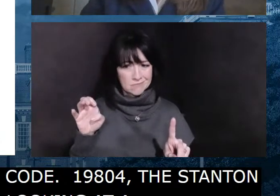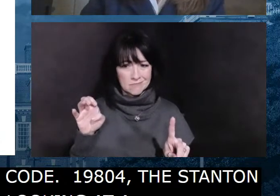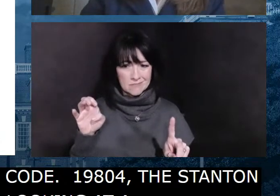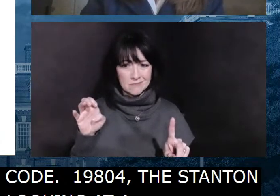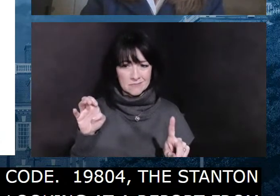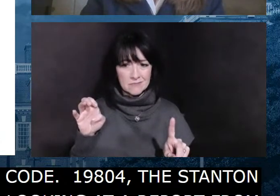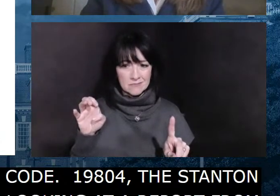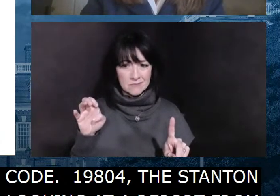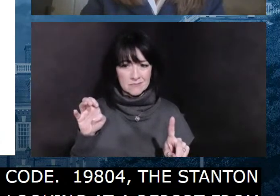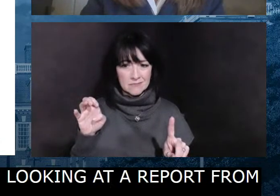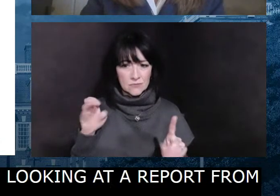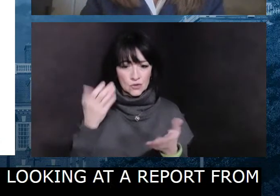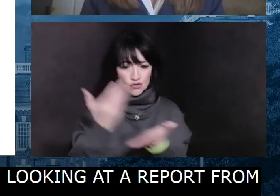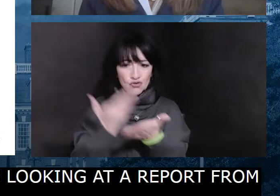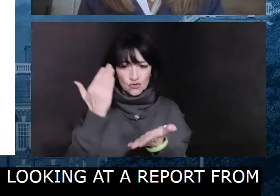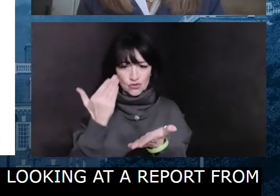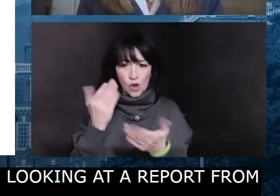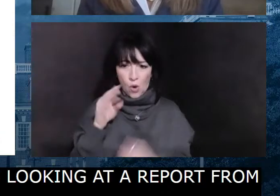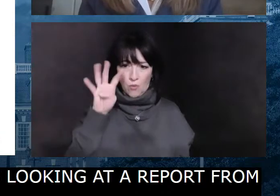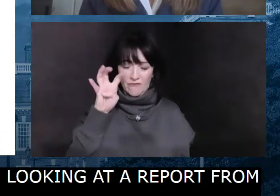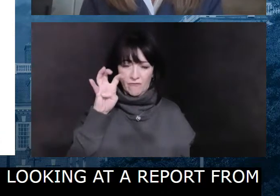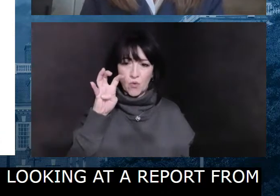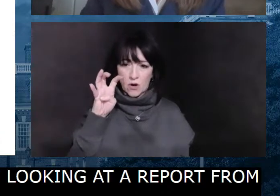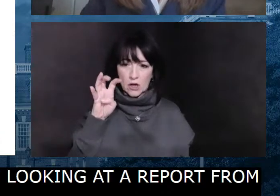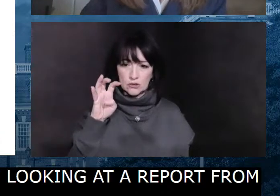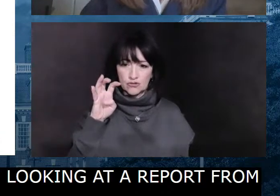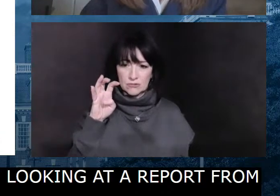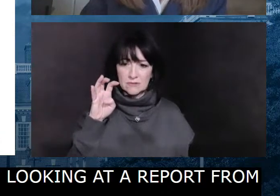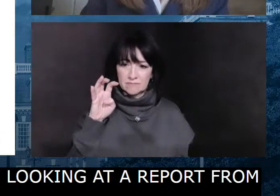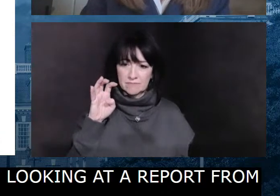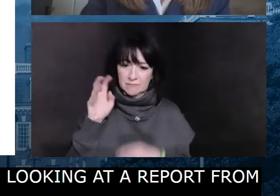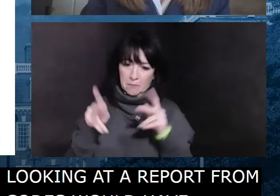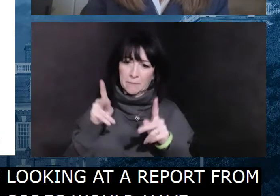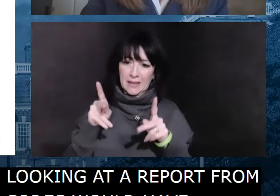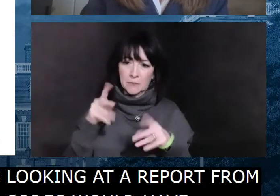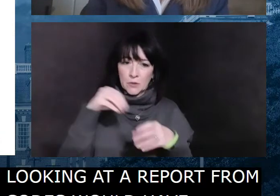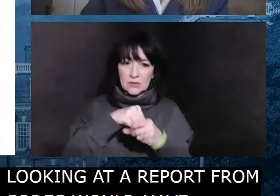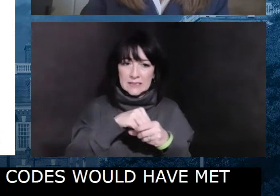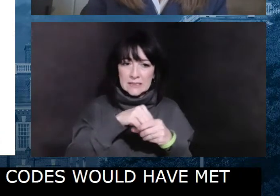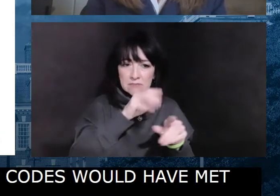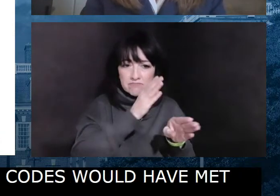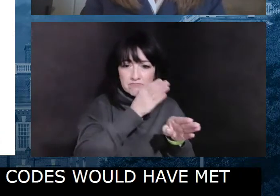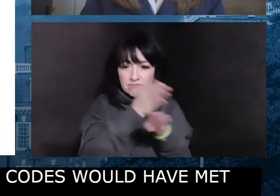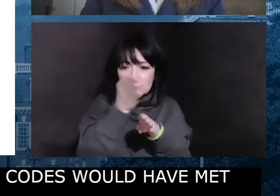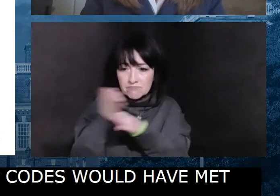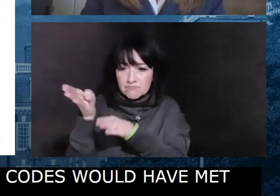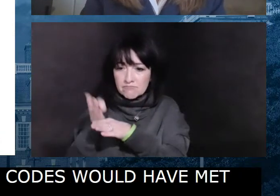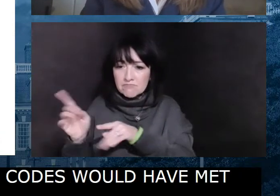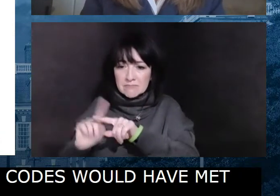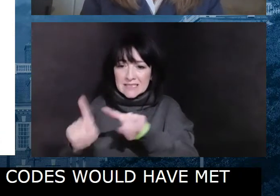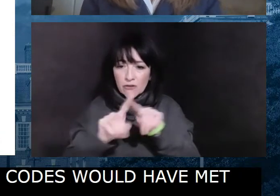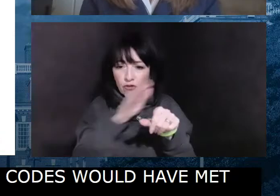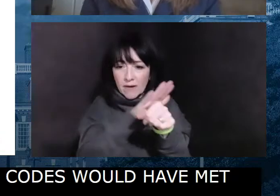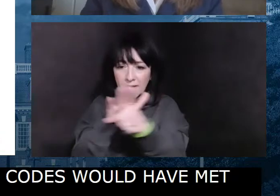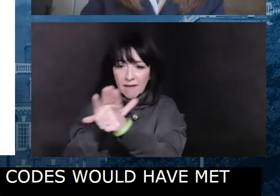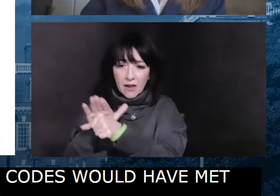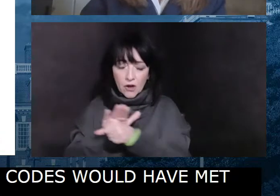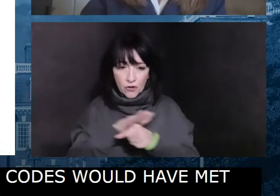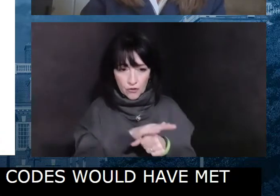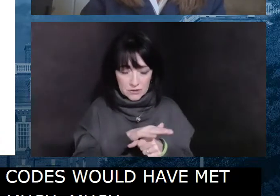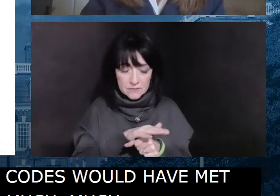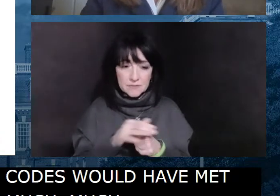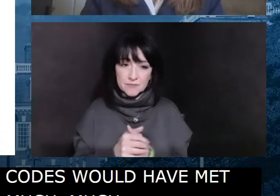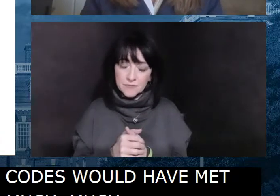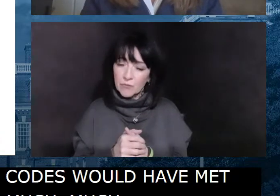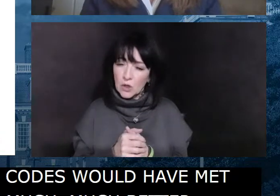again, we're doing much better than we were, but some of our increases that we saw are in Sussex County. So